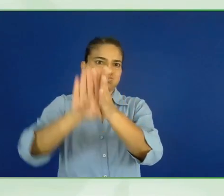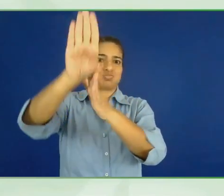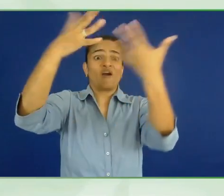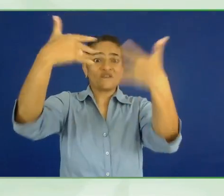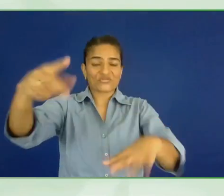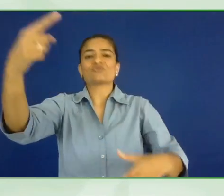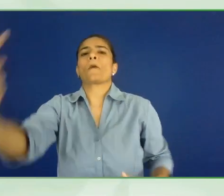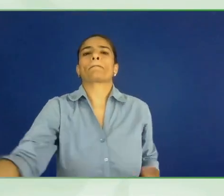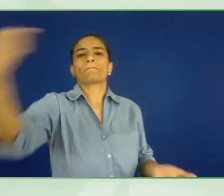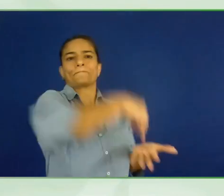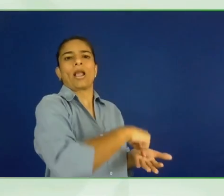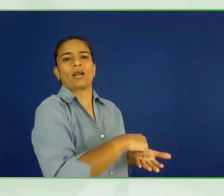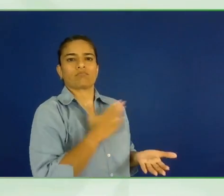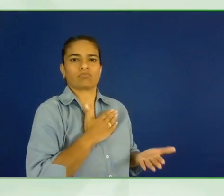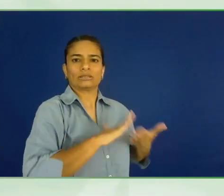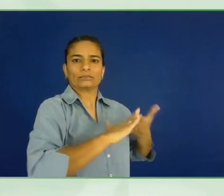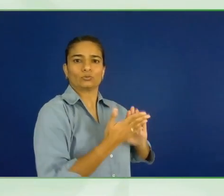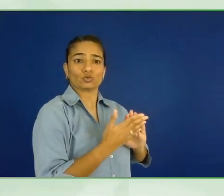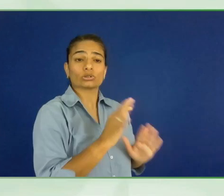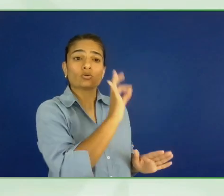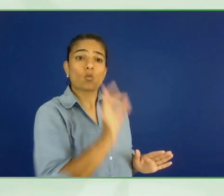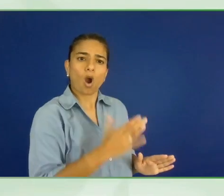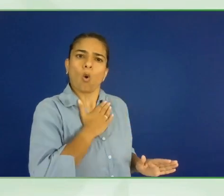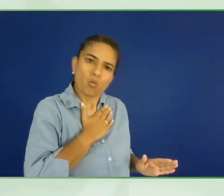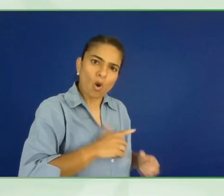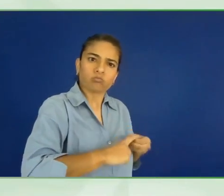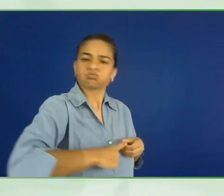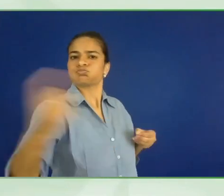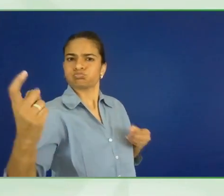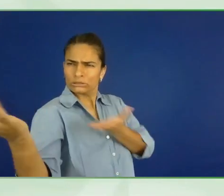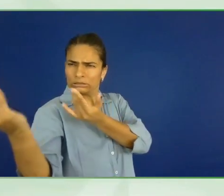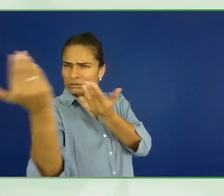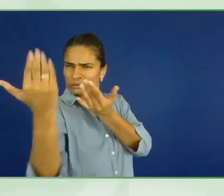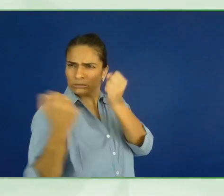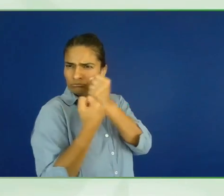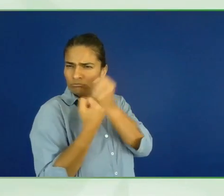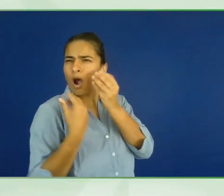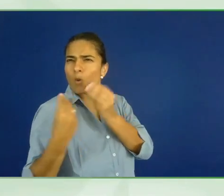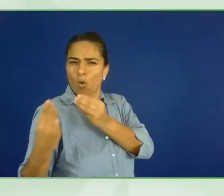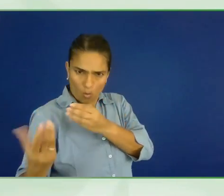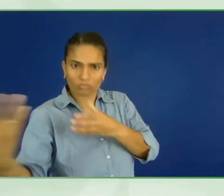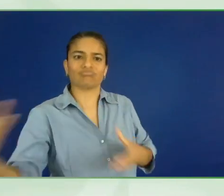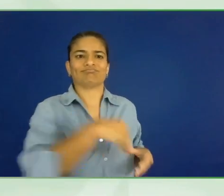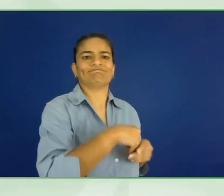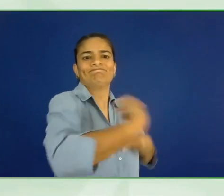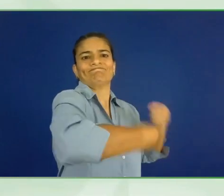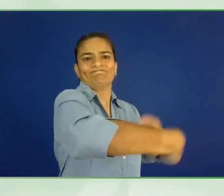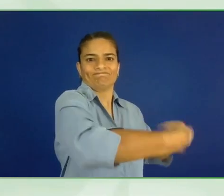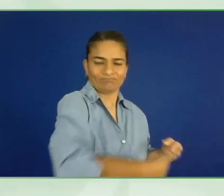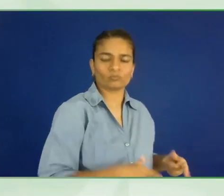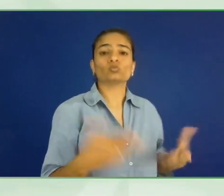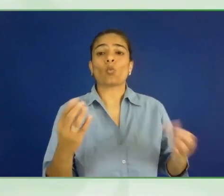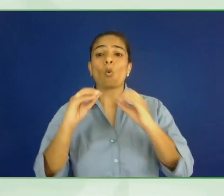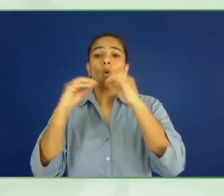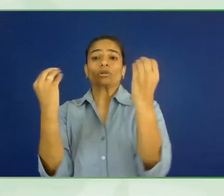supported employment, there was an organization and individuals that were there to support that transition over